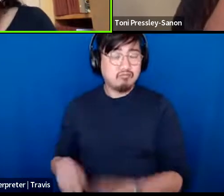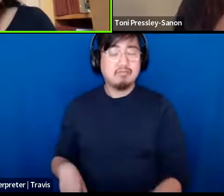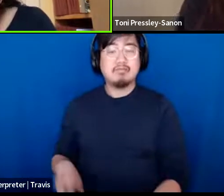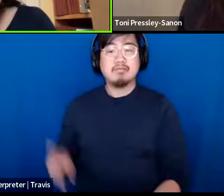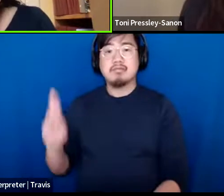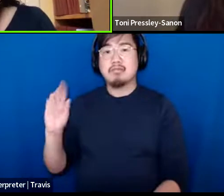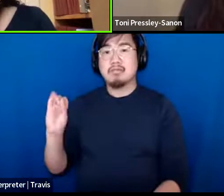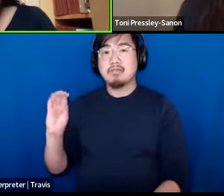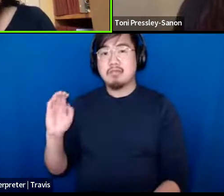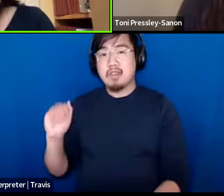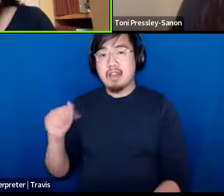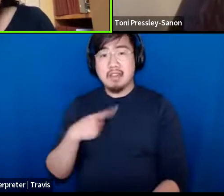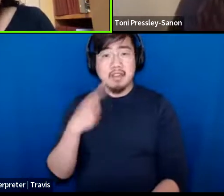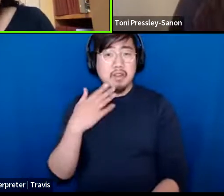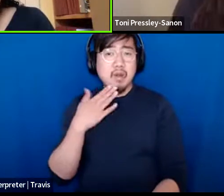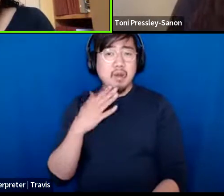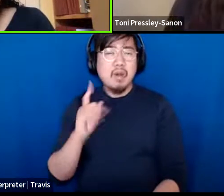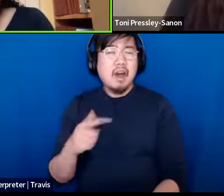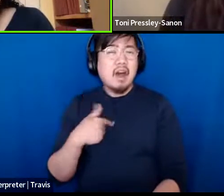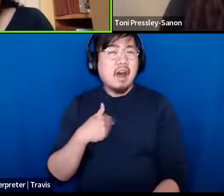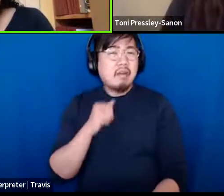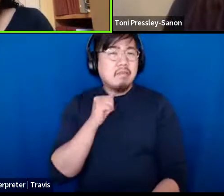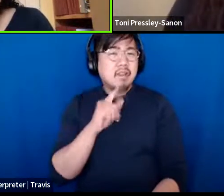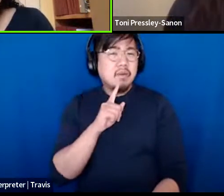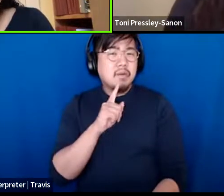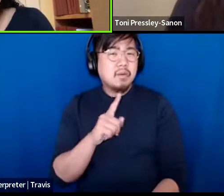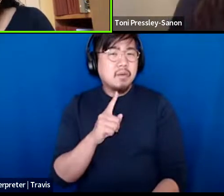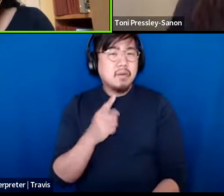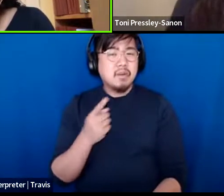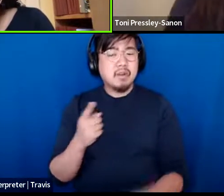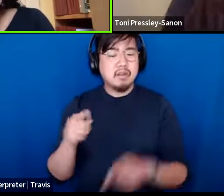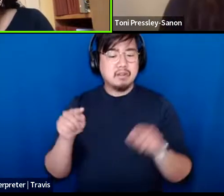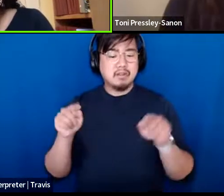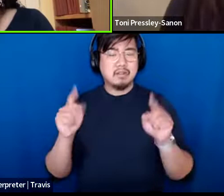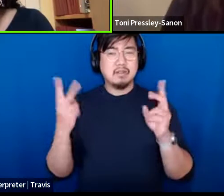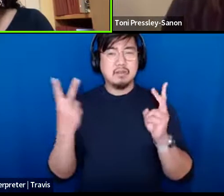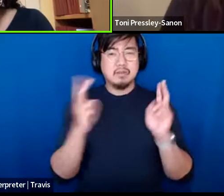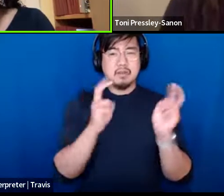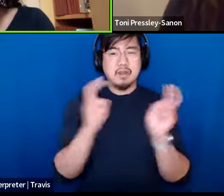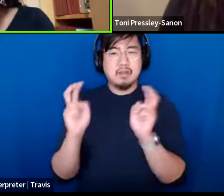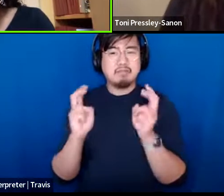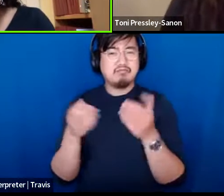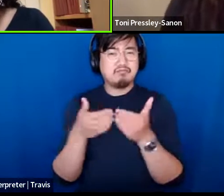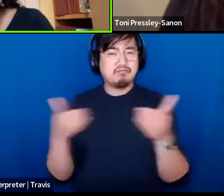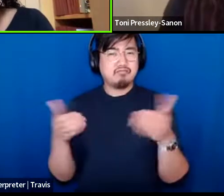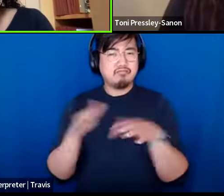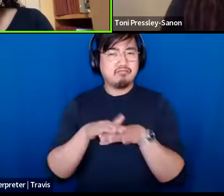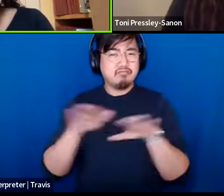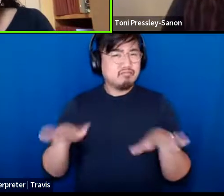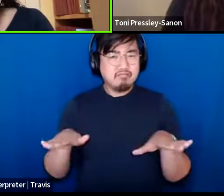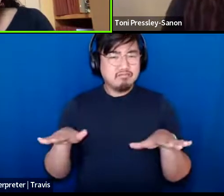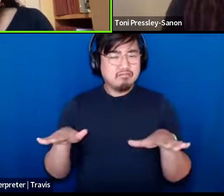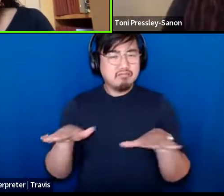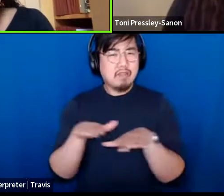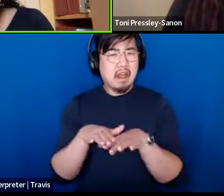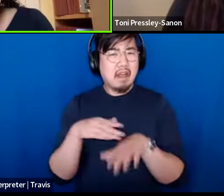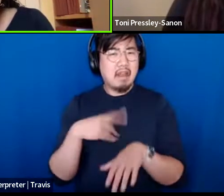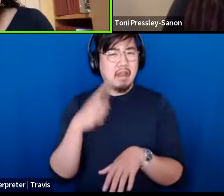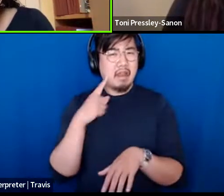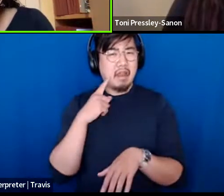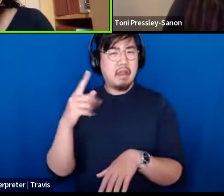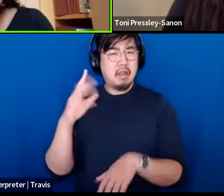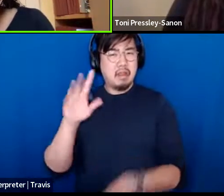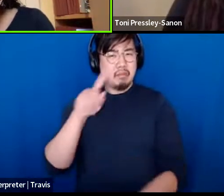question. I'm not totally sure they're very separate, because I do think Black people in this country came to